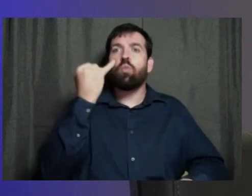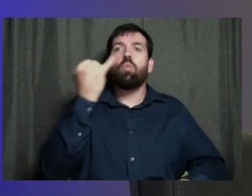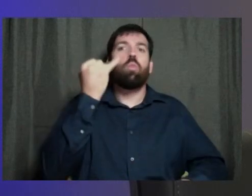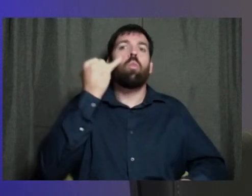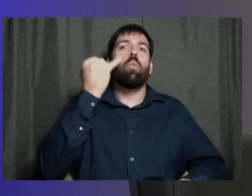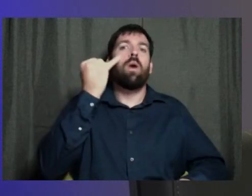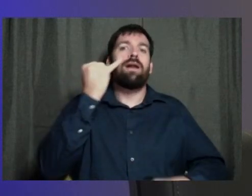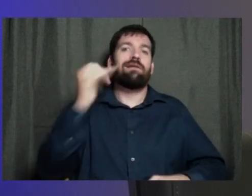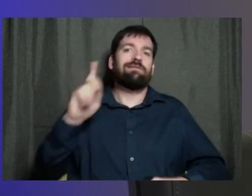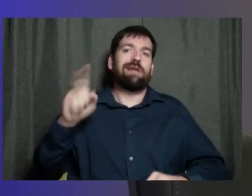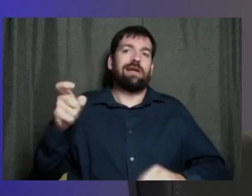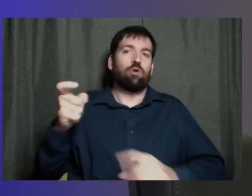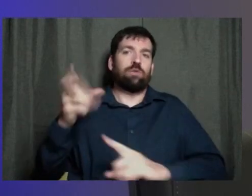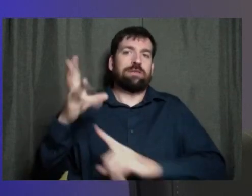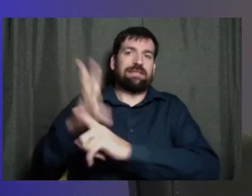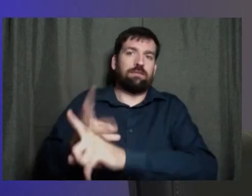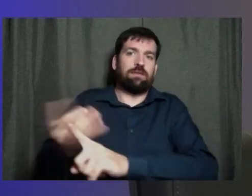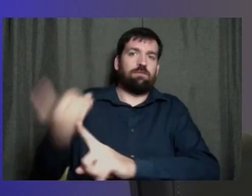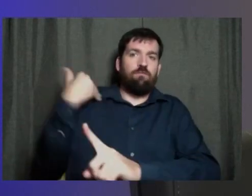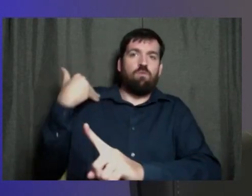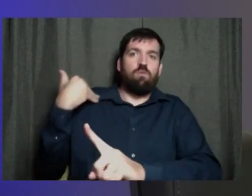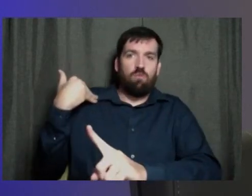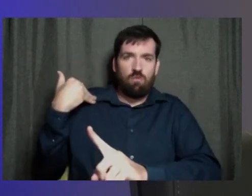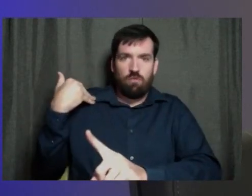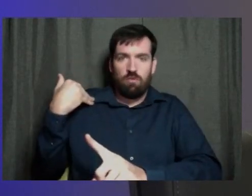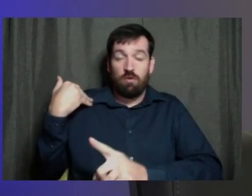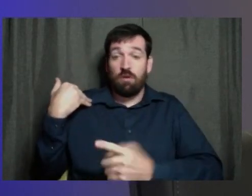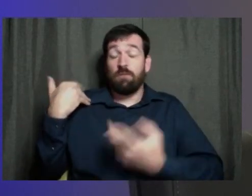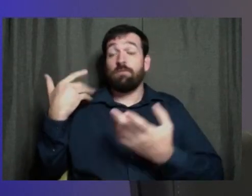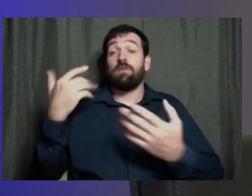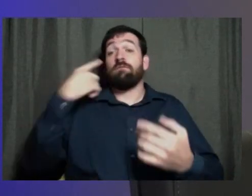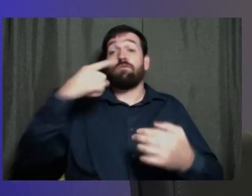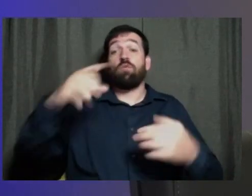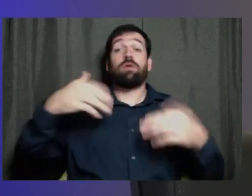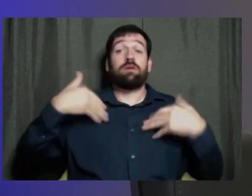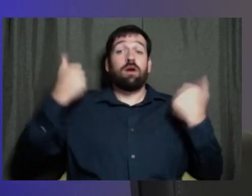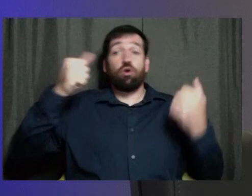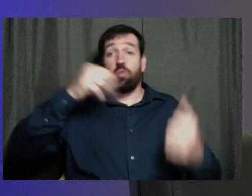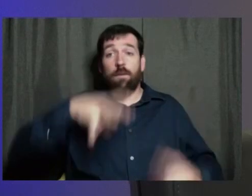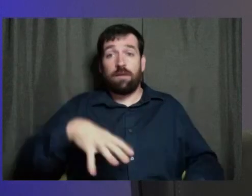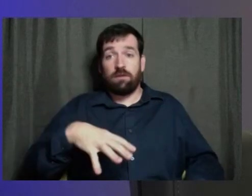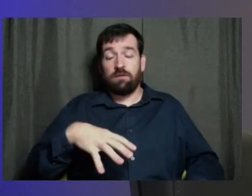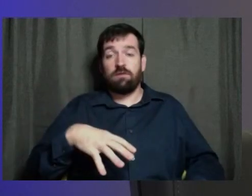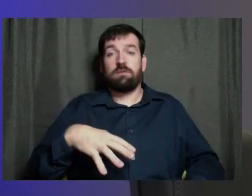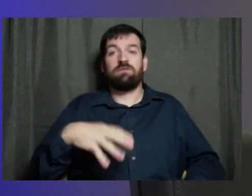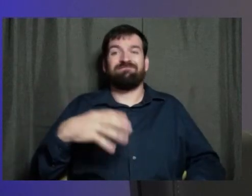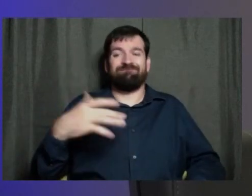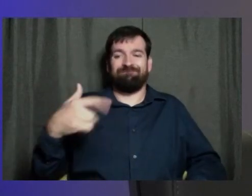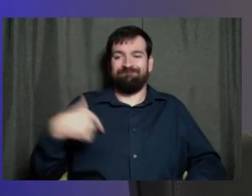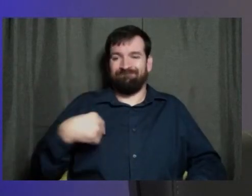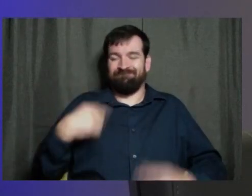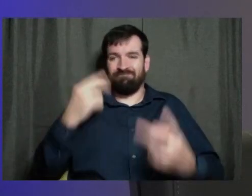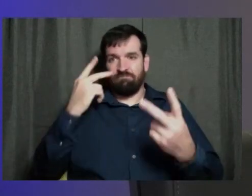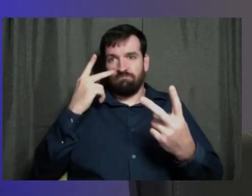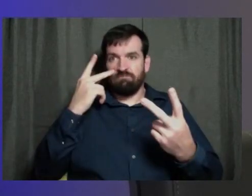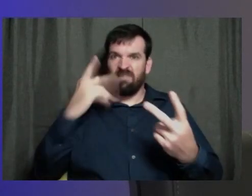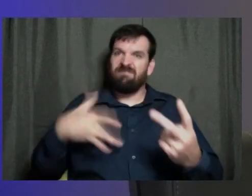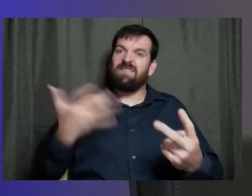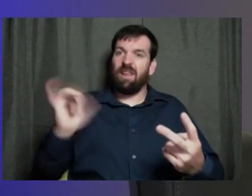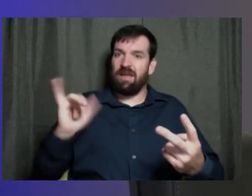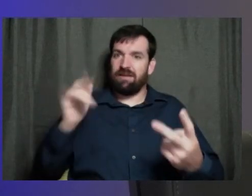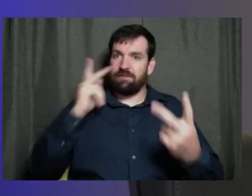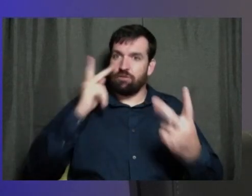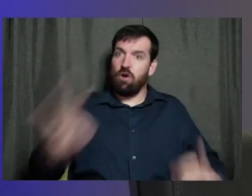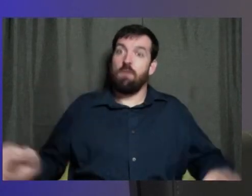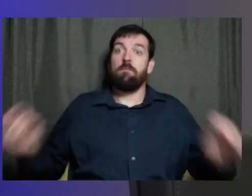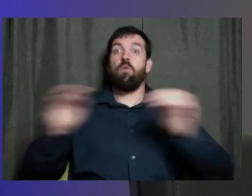6 months earlier? In the case of younger women, I will say it feels to me as if I saw many, many more younger women